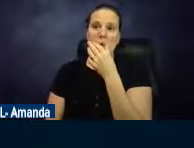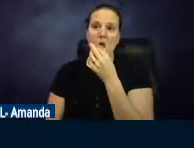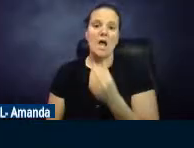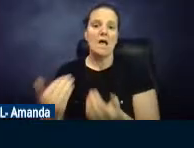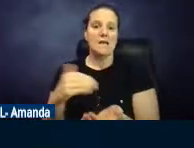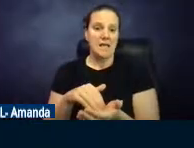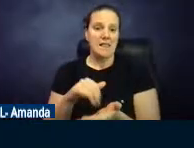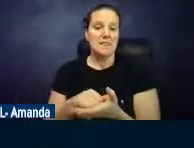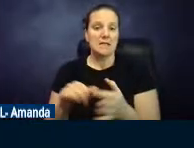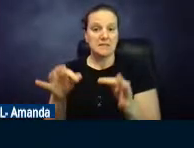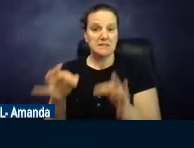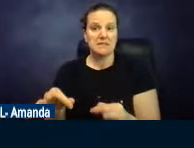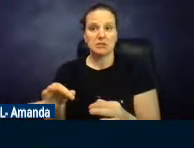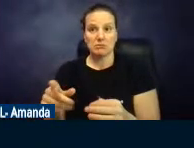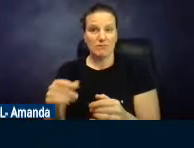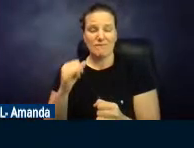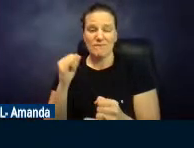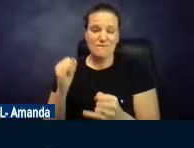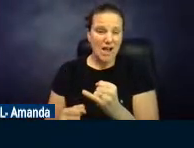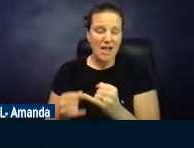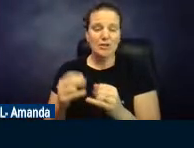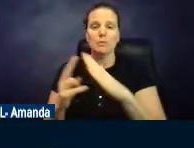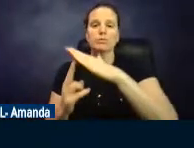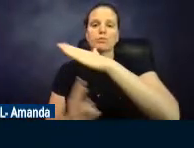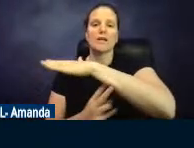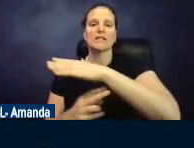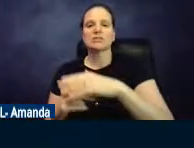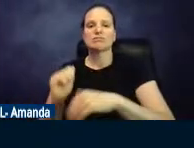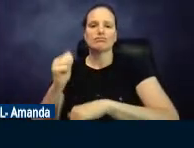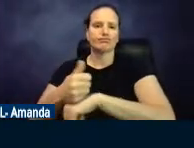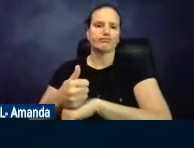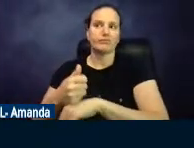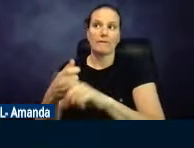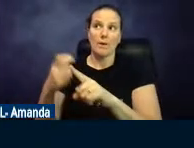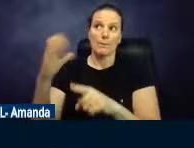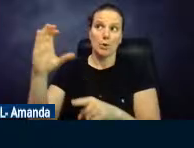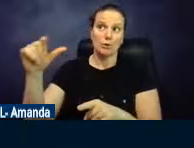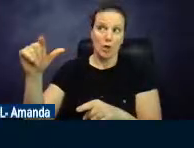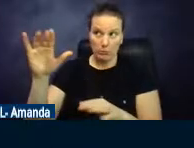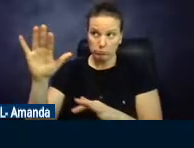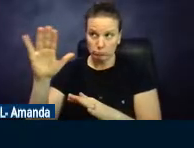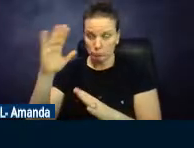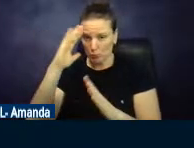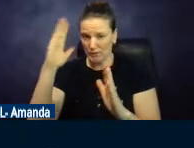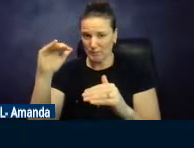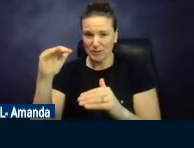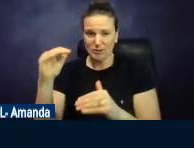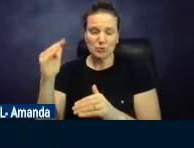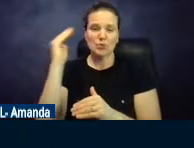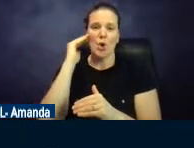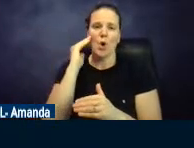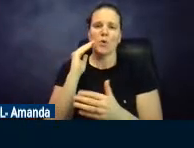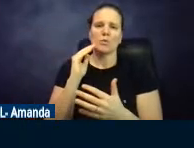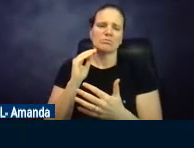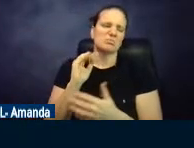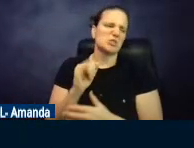decision on final bridge configuration from the Coast Guard is expected in early